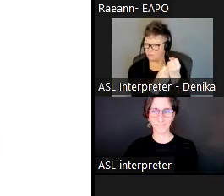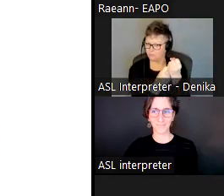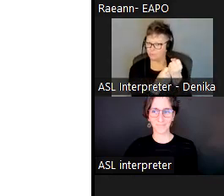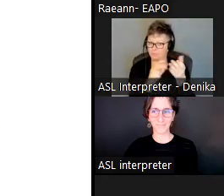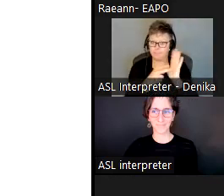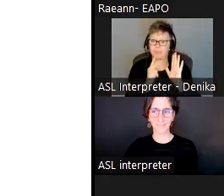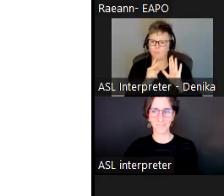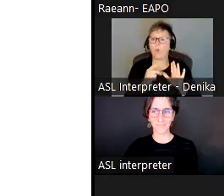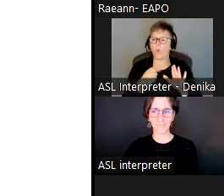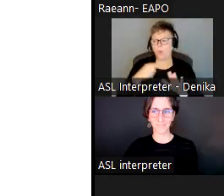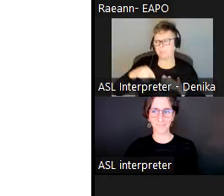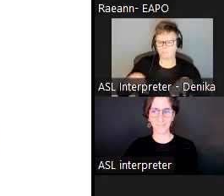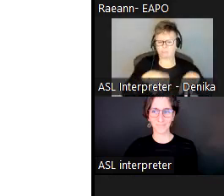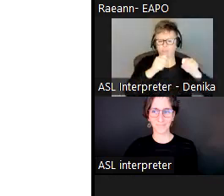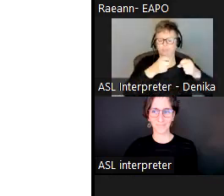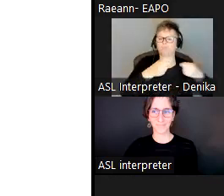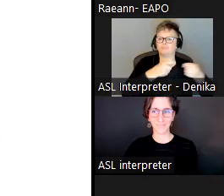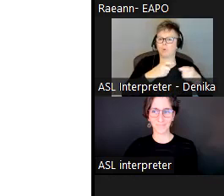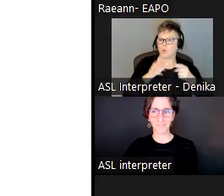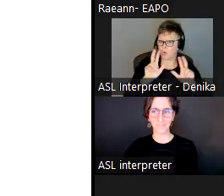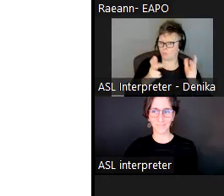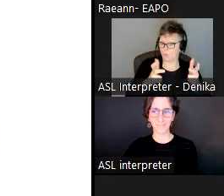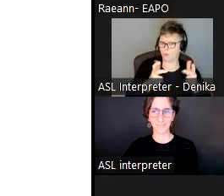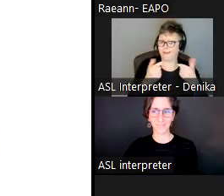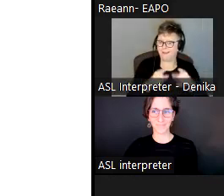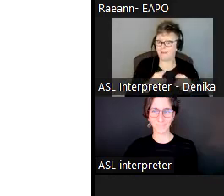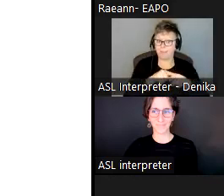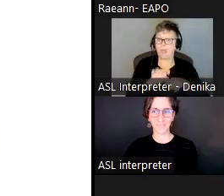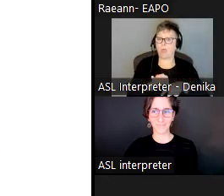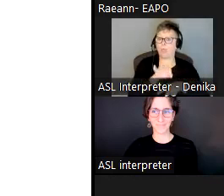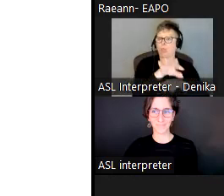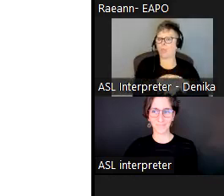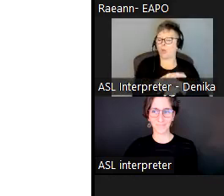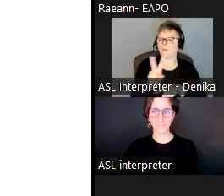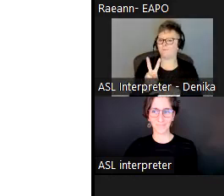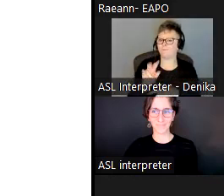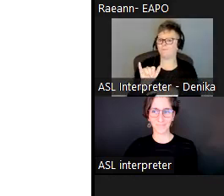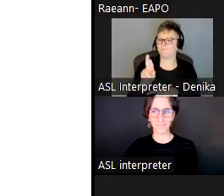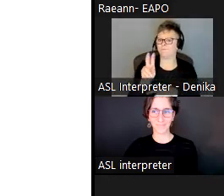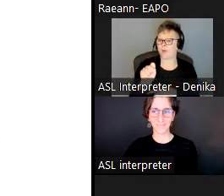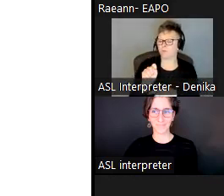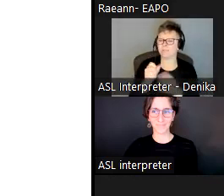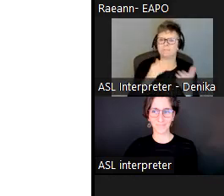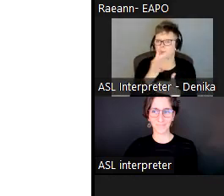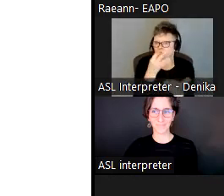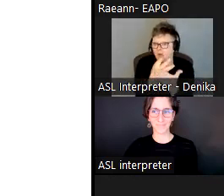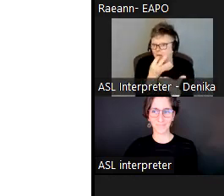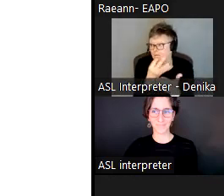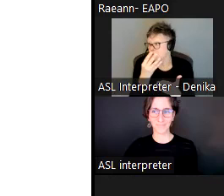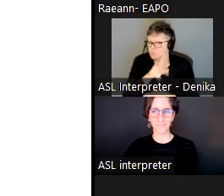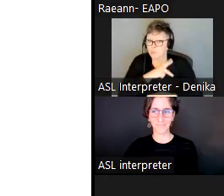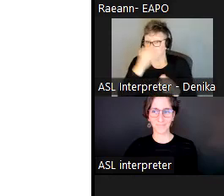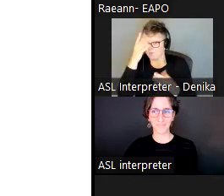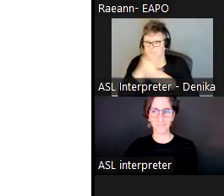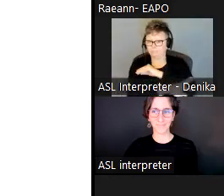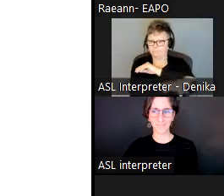computer. They may infect your computer with a virus or steal your personal or financial information. It